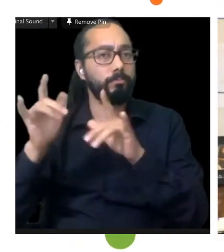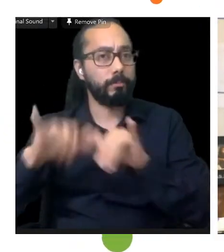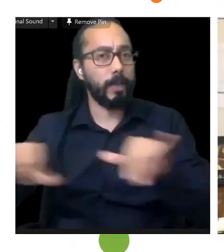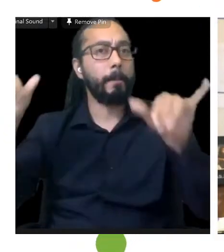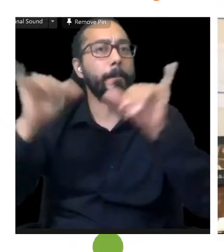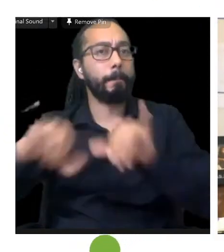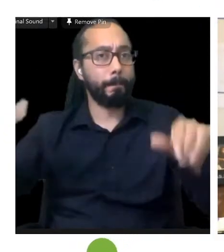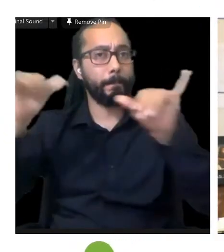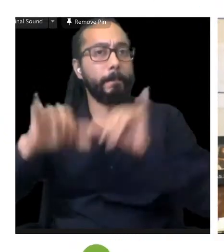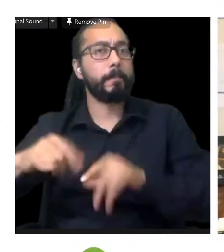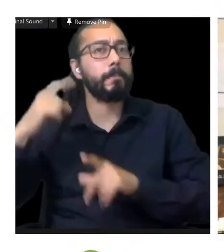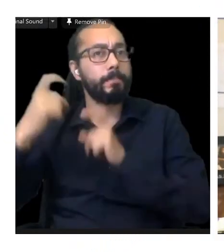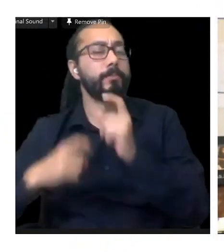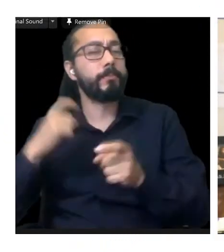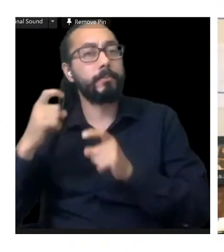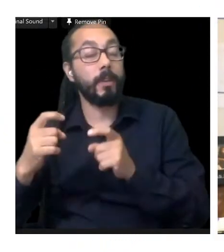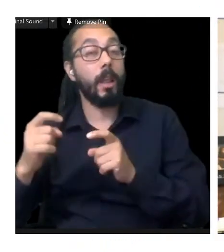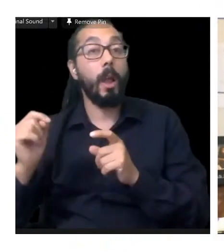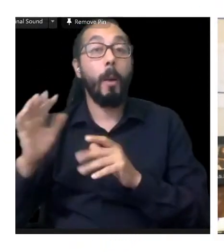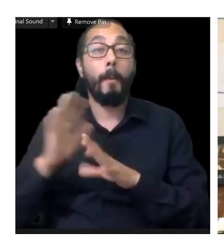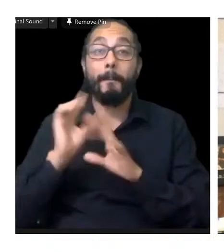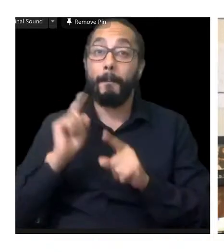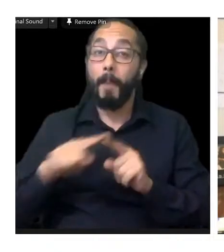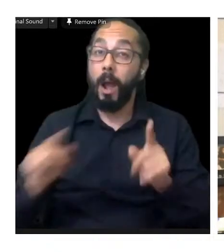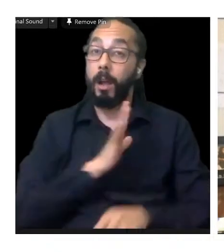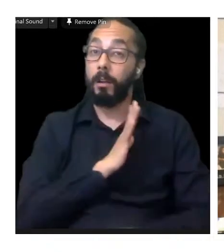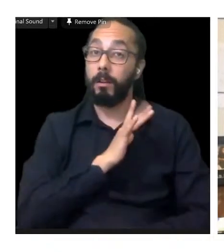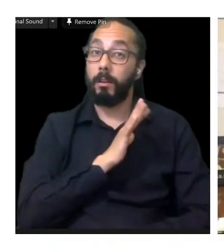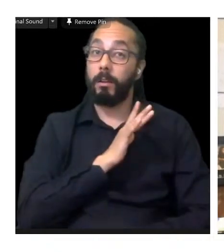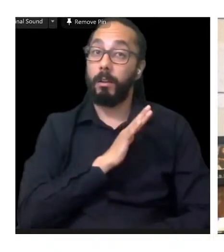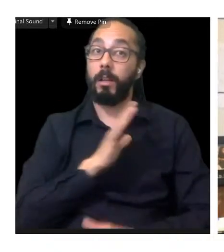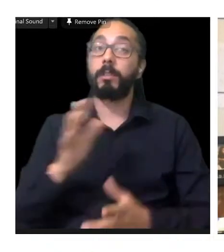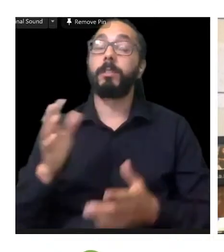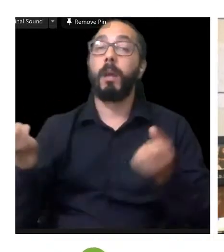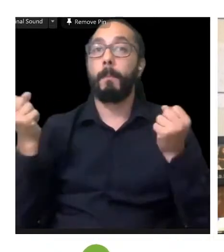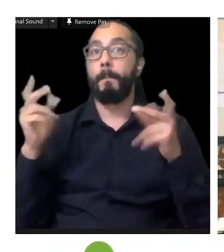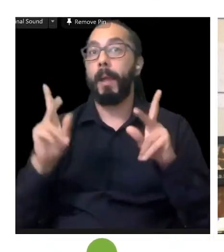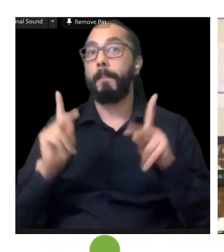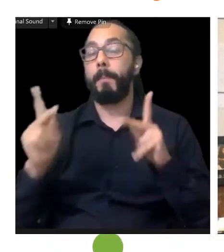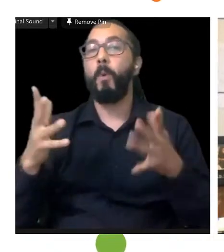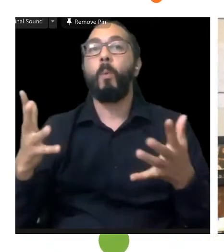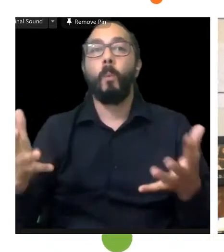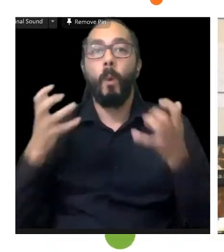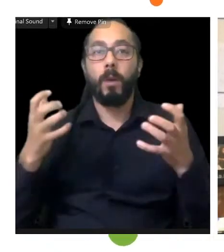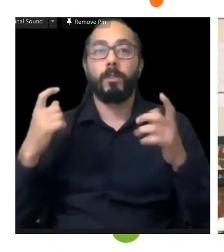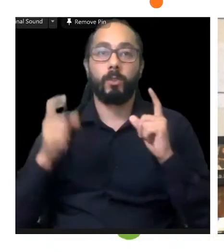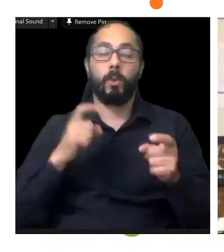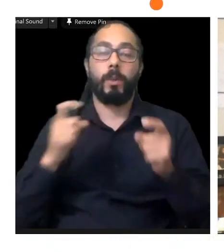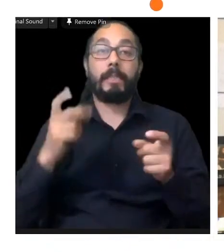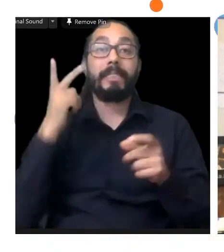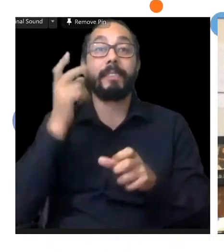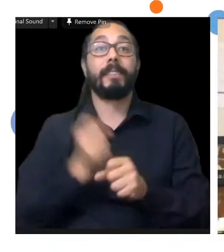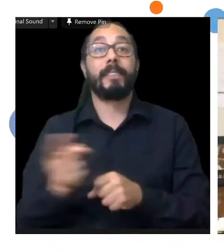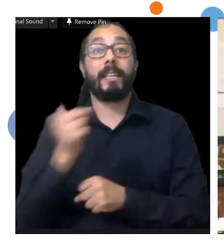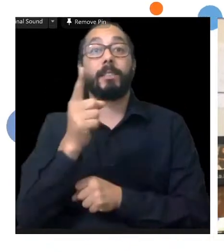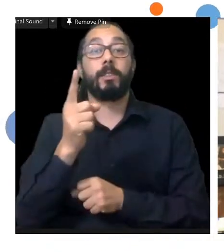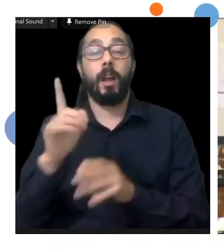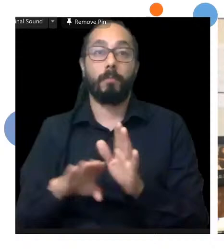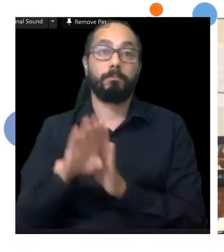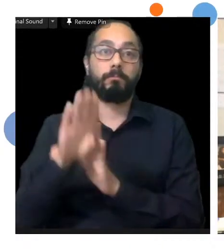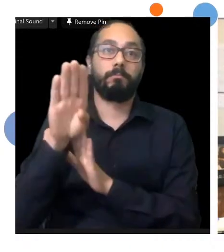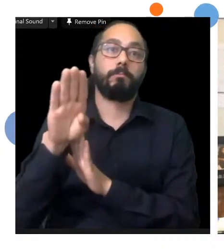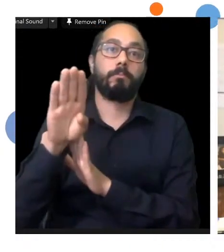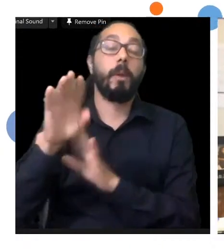of intent amongst Canadians to support this sector. You see these numbers for next year going up dramatically, but that might be too little too